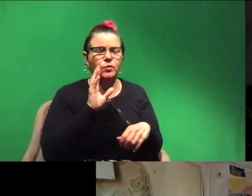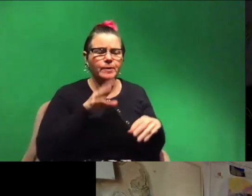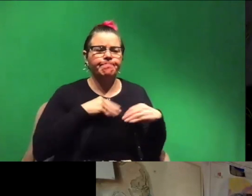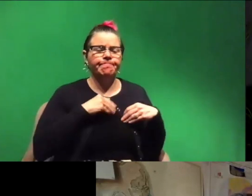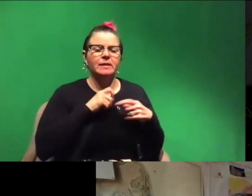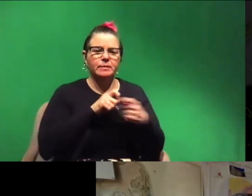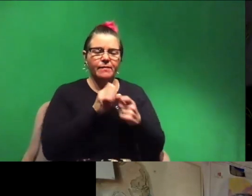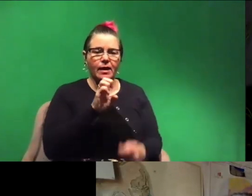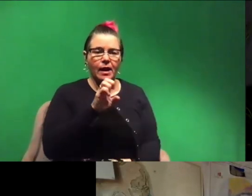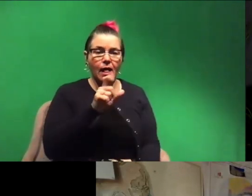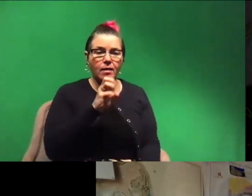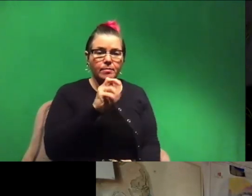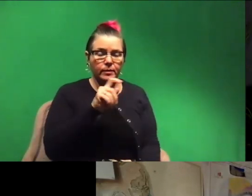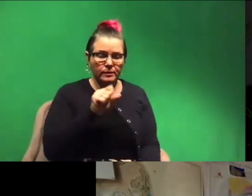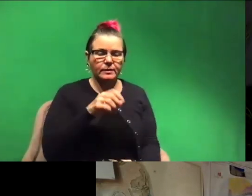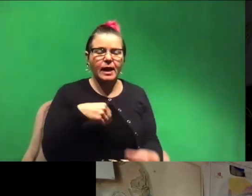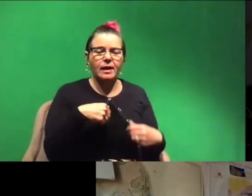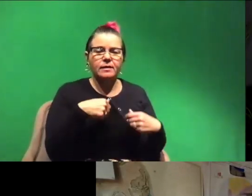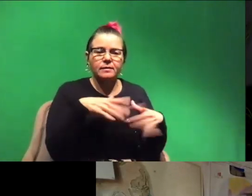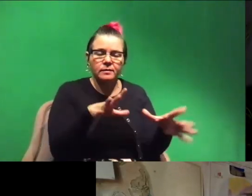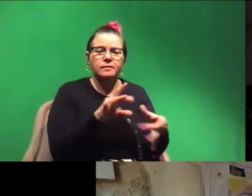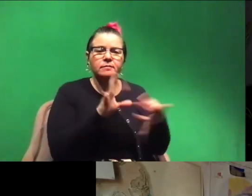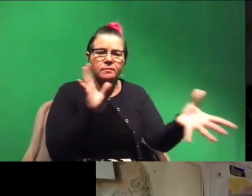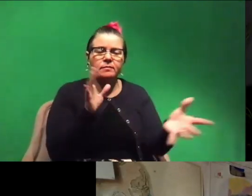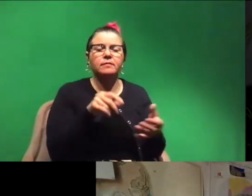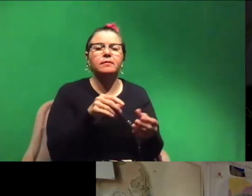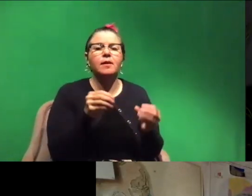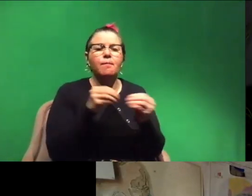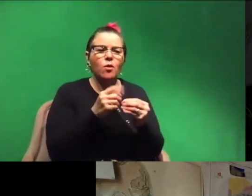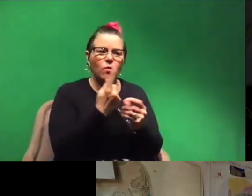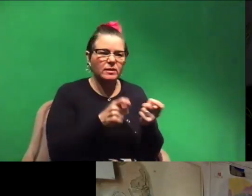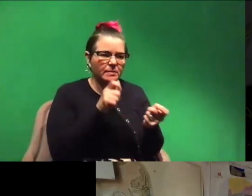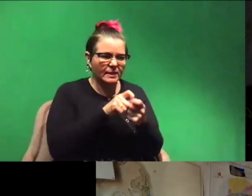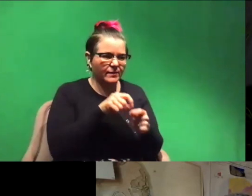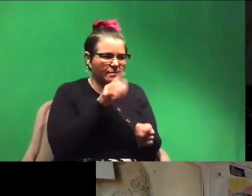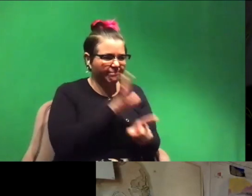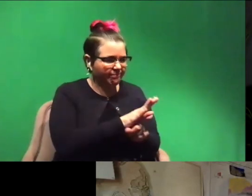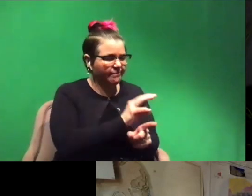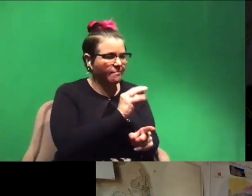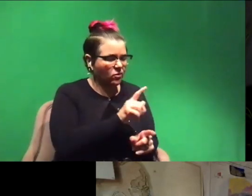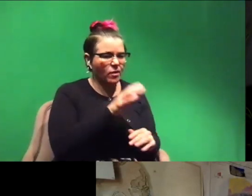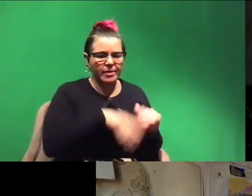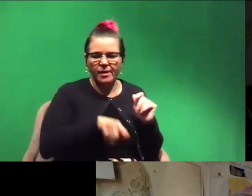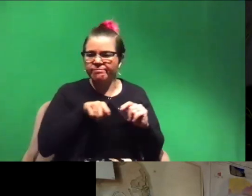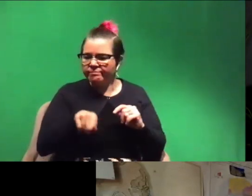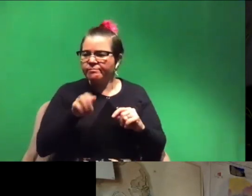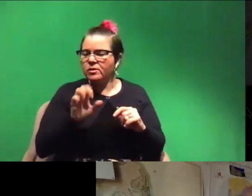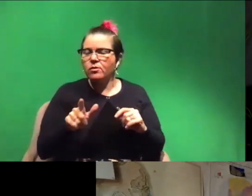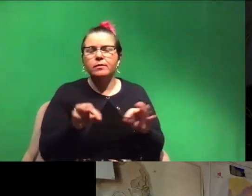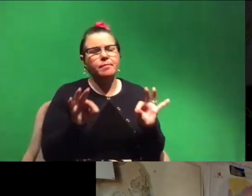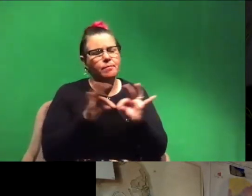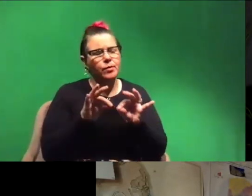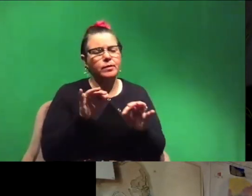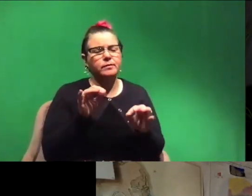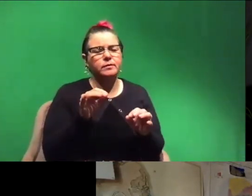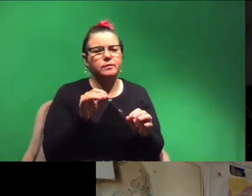elements and how they give them away and how there's more of one element in one mineral than another, that's really important if we want to find where